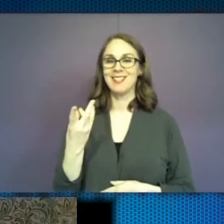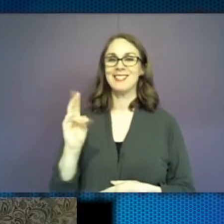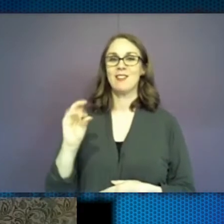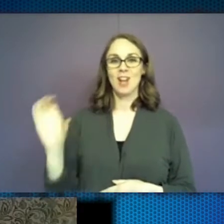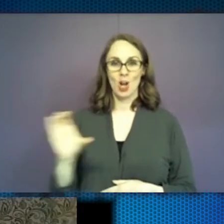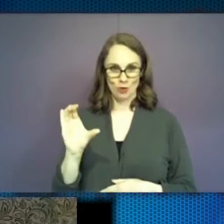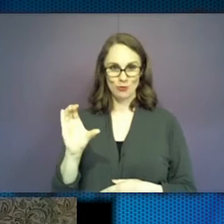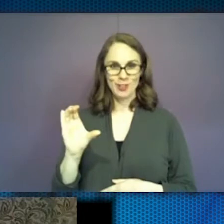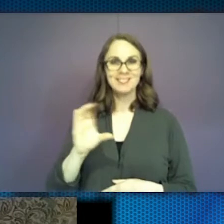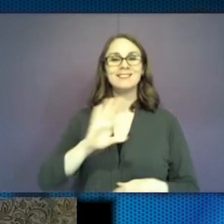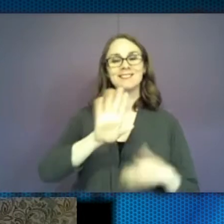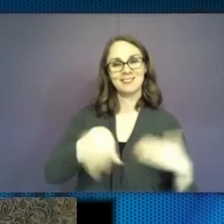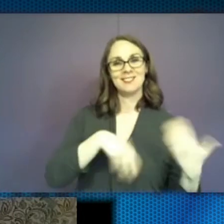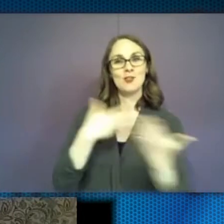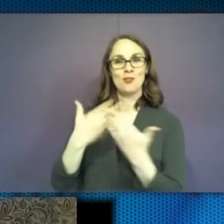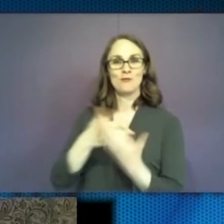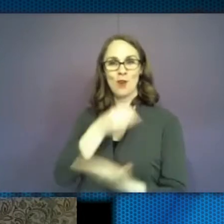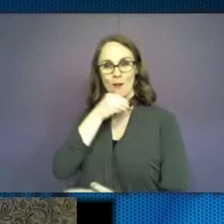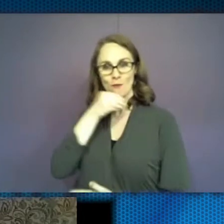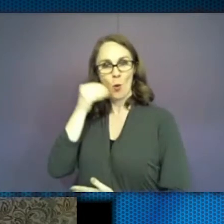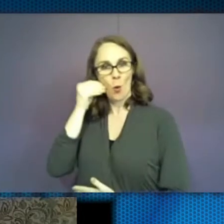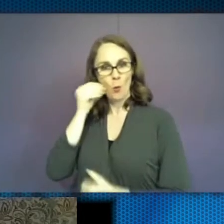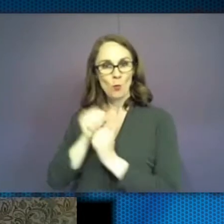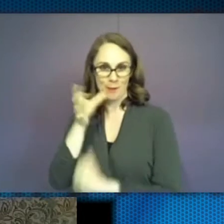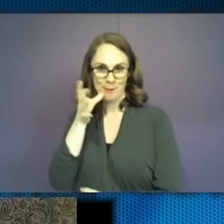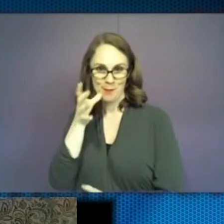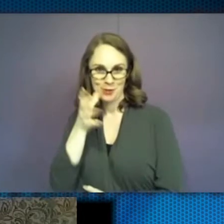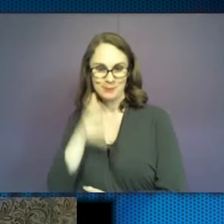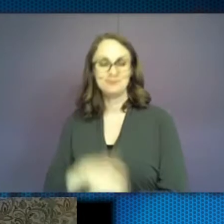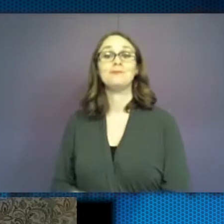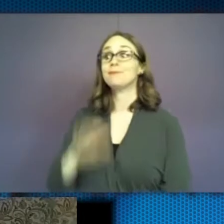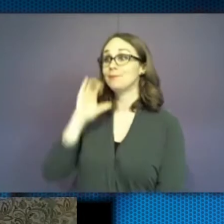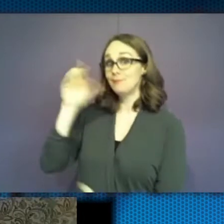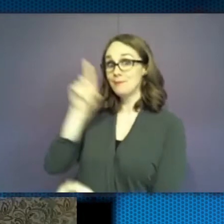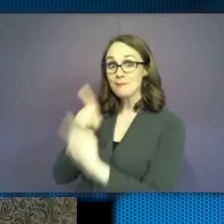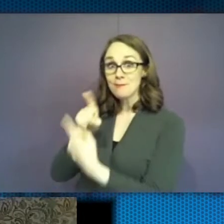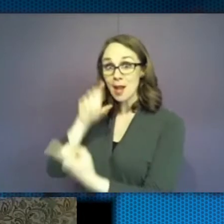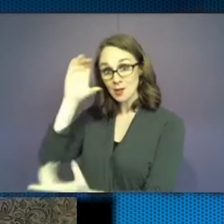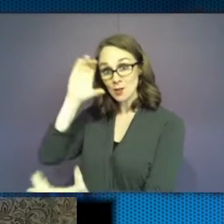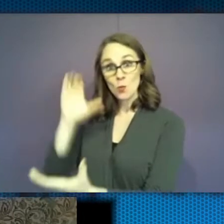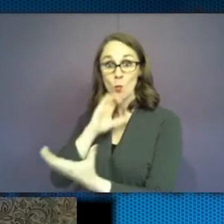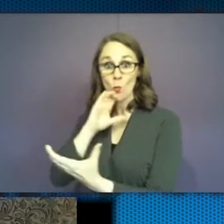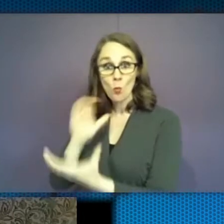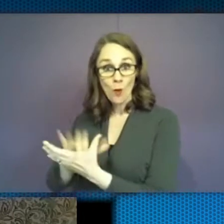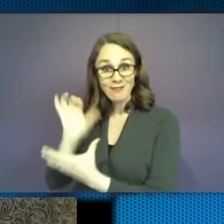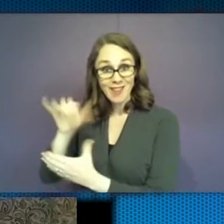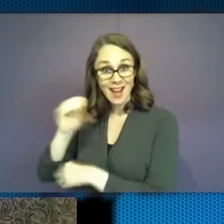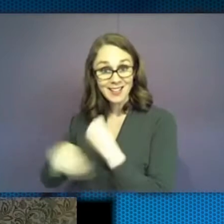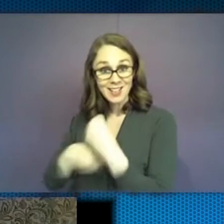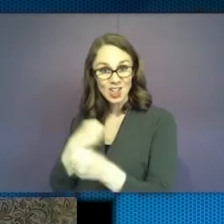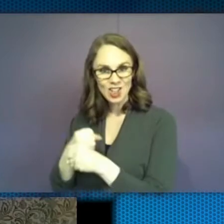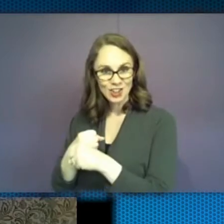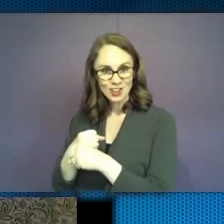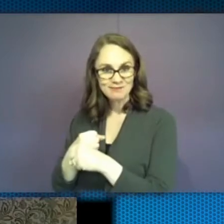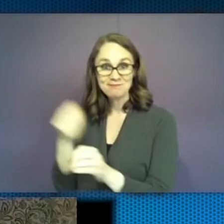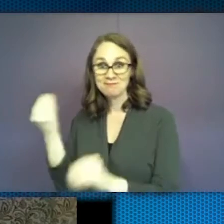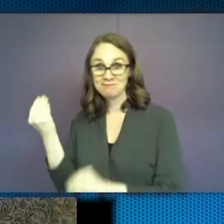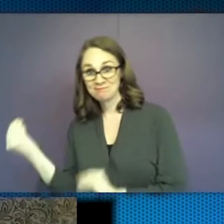brought him home to Klein-Schifferstadt. So he met his wife, Katharina, that year. Just as an